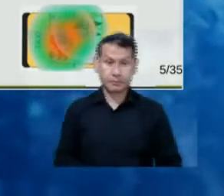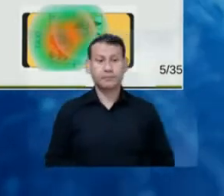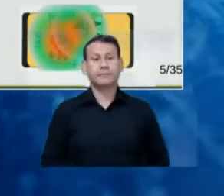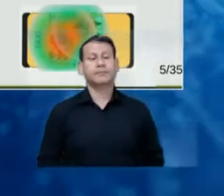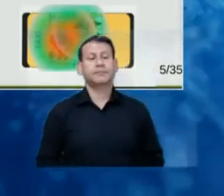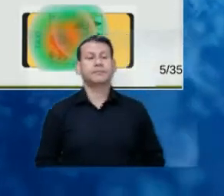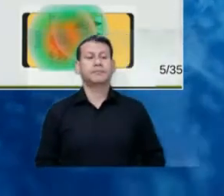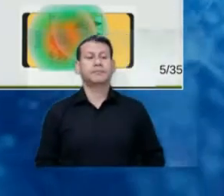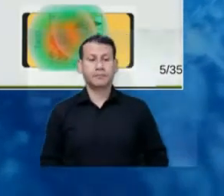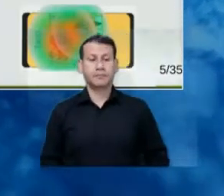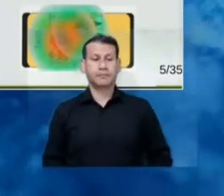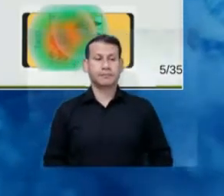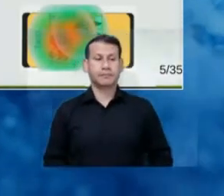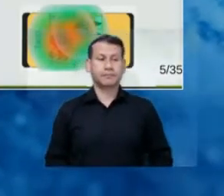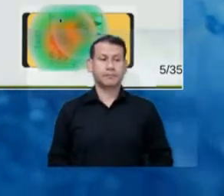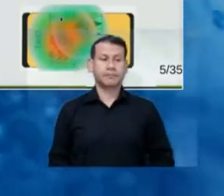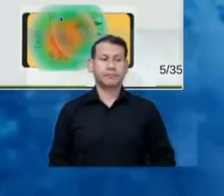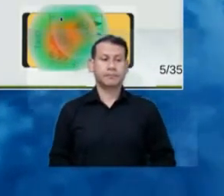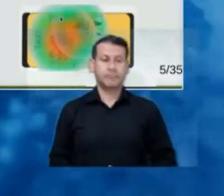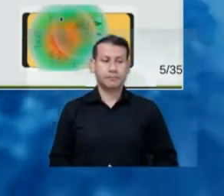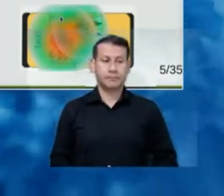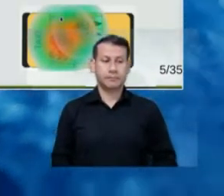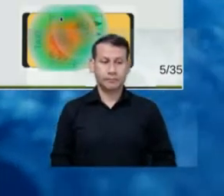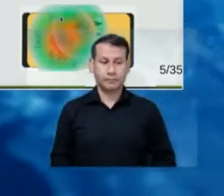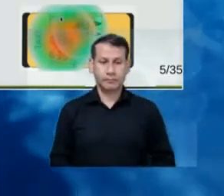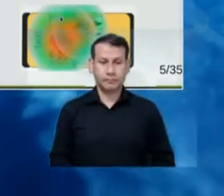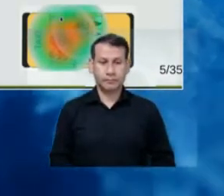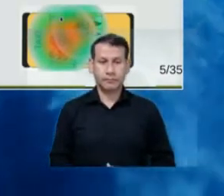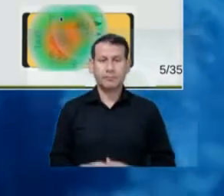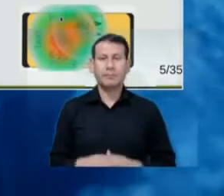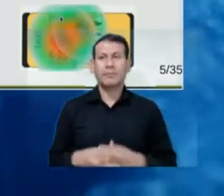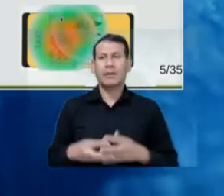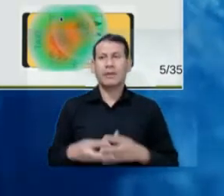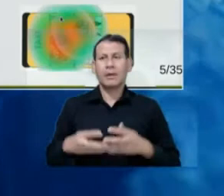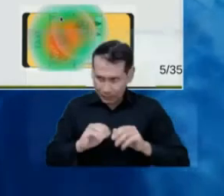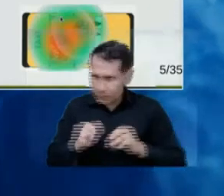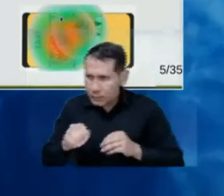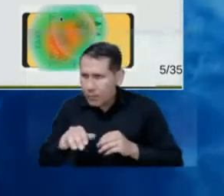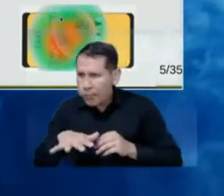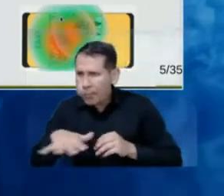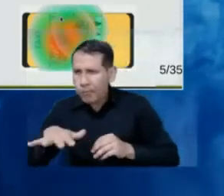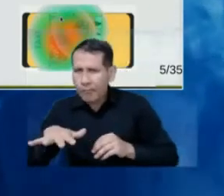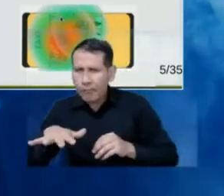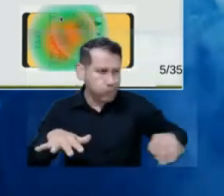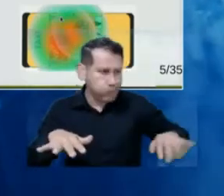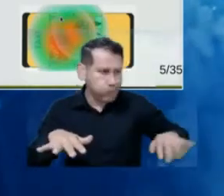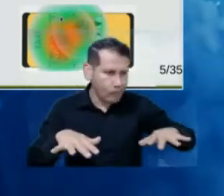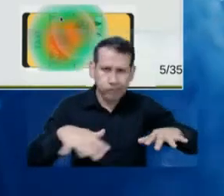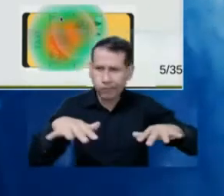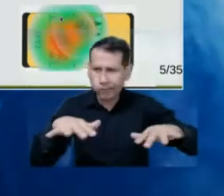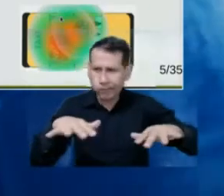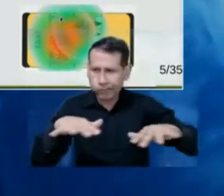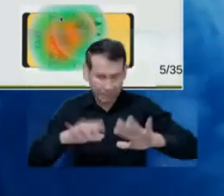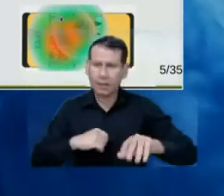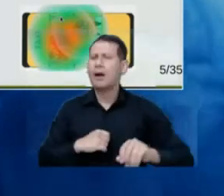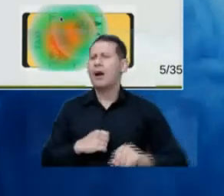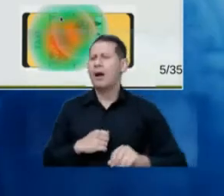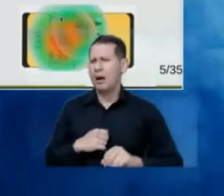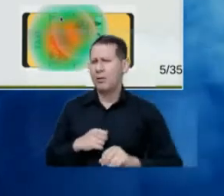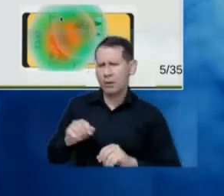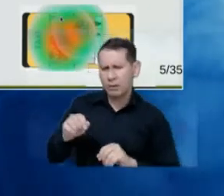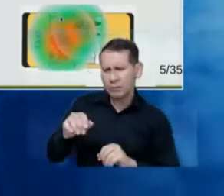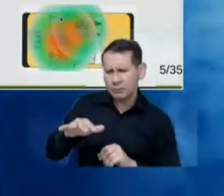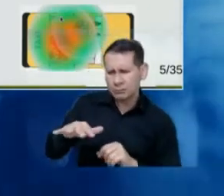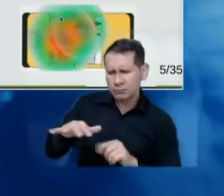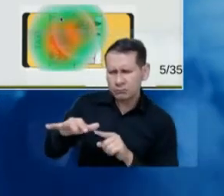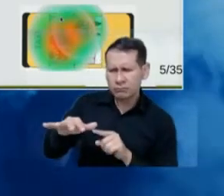to this 5G, let's say. So once these scenarios are defined, once characterized the different scenario, a